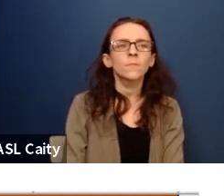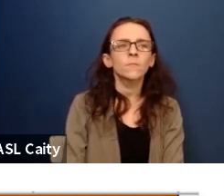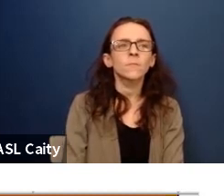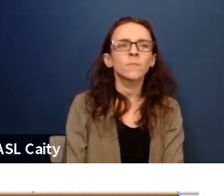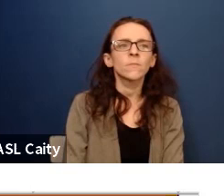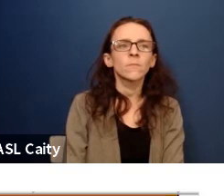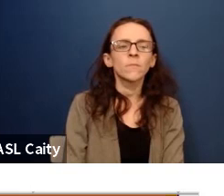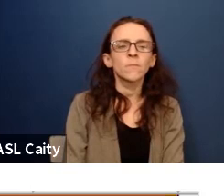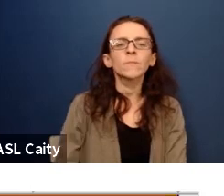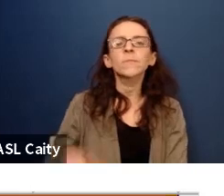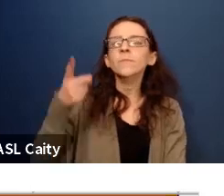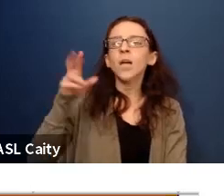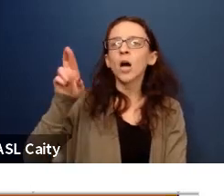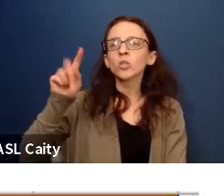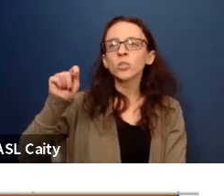Dr. Tang?